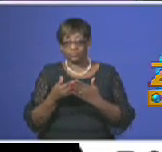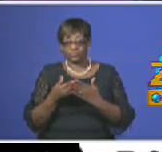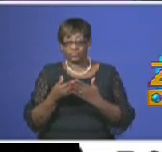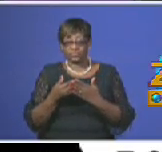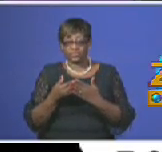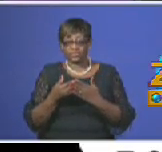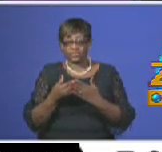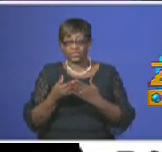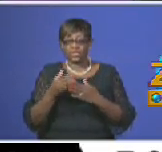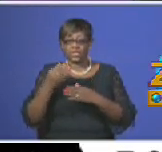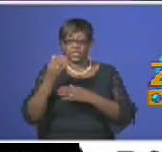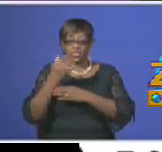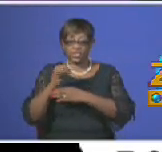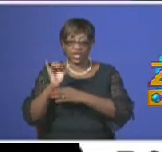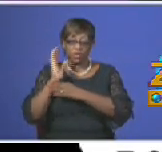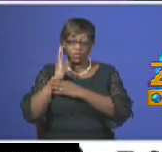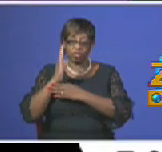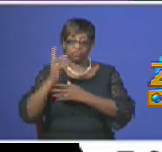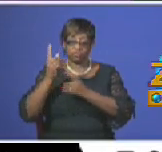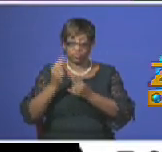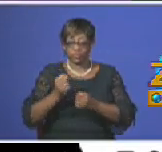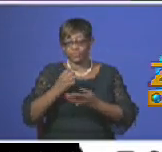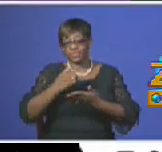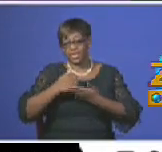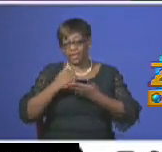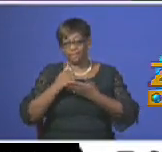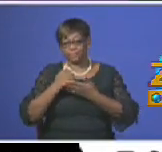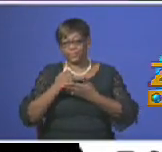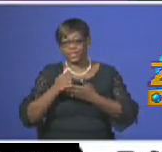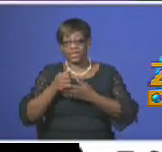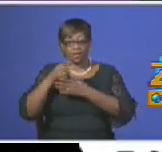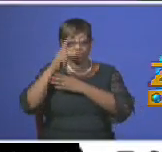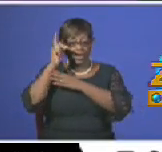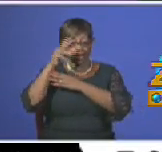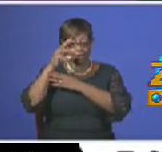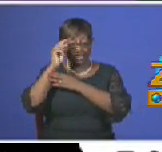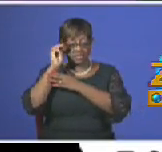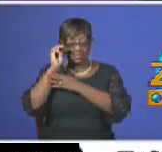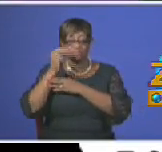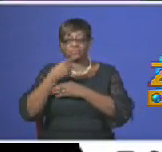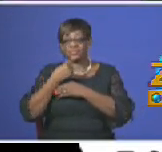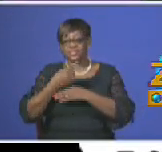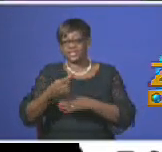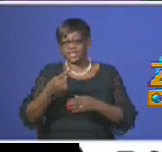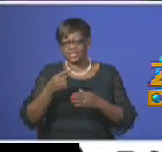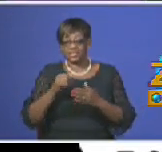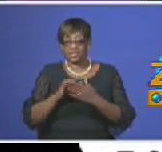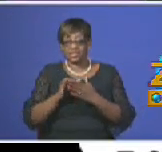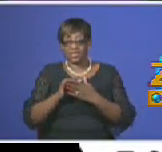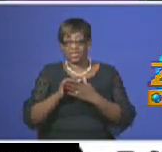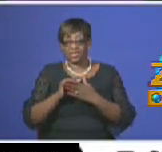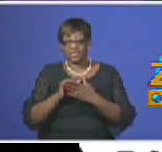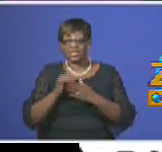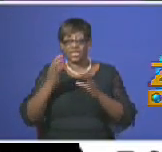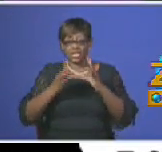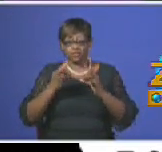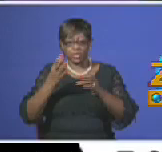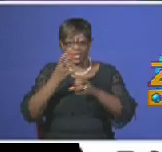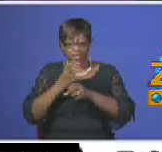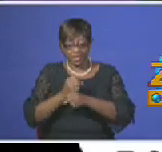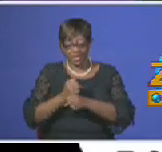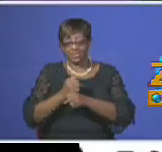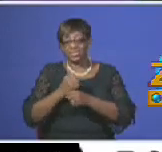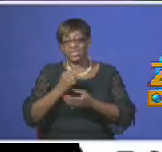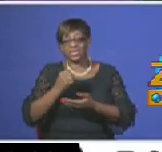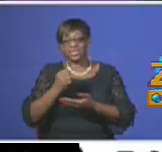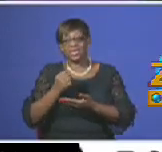of small nations and other vulnerable economies, Prime Minister Minnis pointed out that funding and assistance of this nature remain